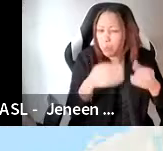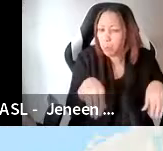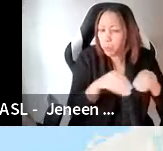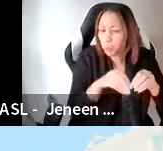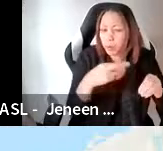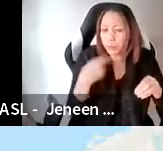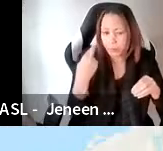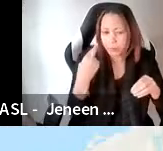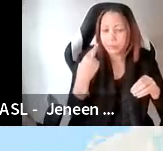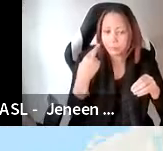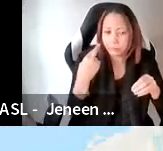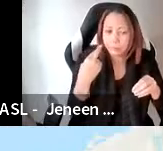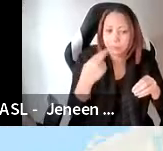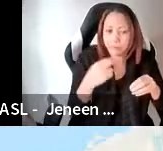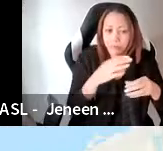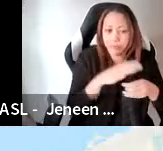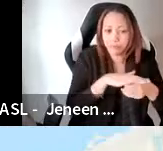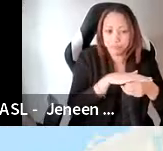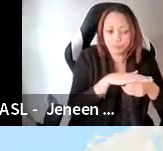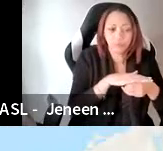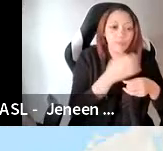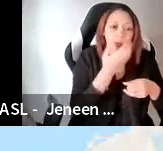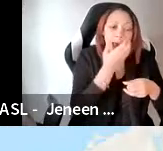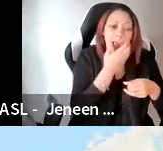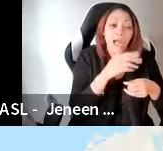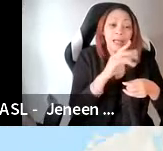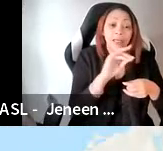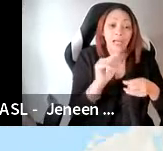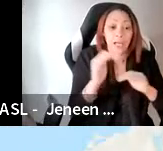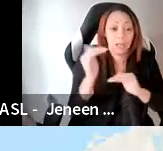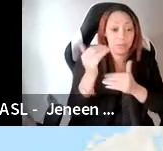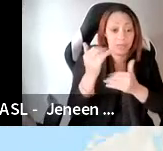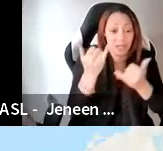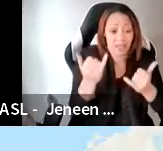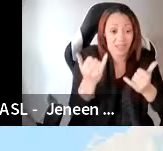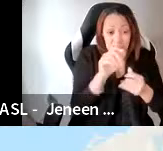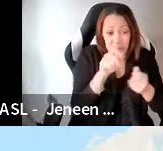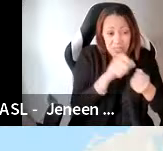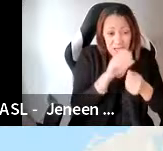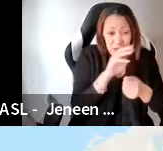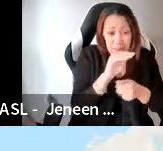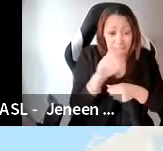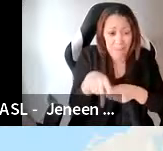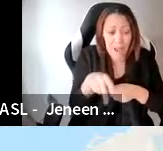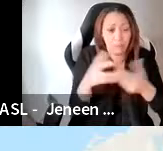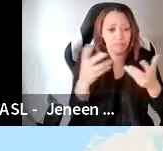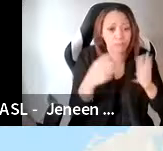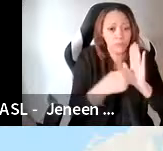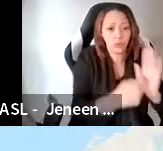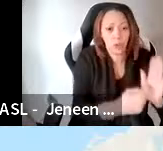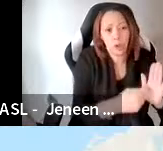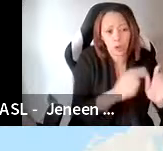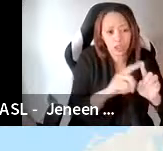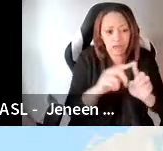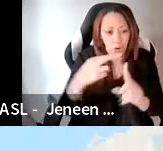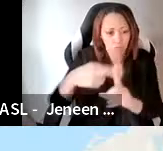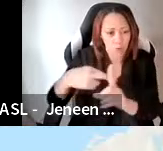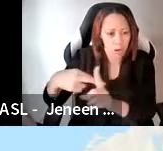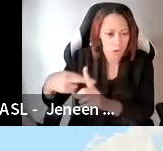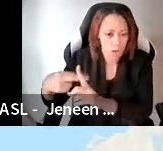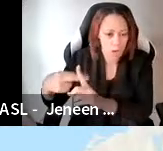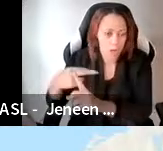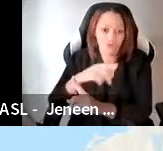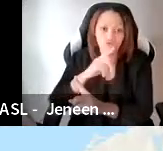neighborhood. Now, because of data limitations, this particular map is showing neighborhood rates of severe rent